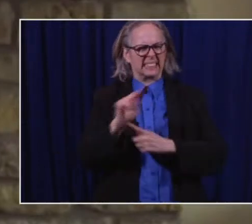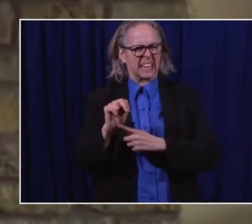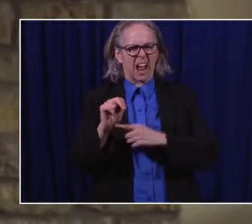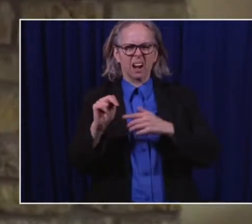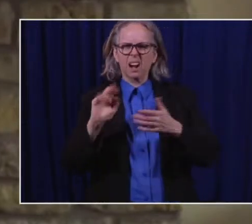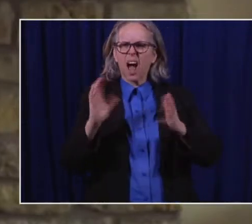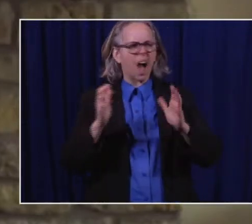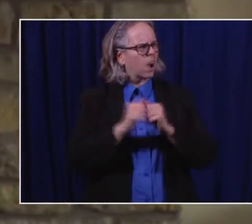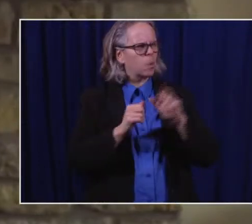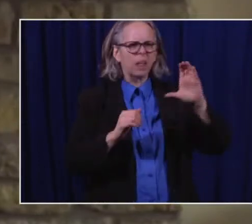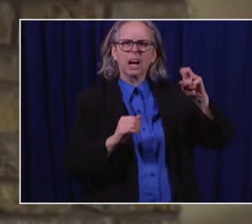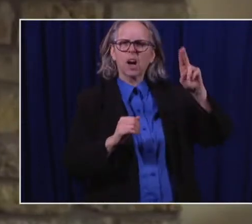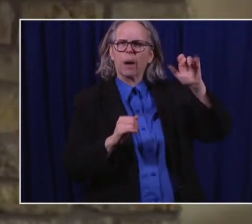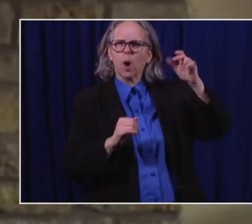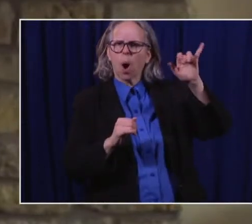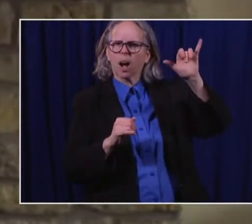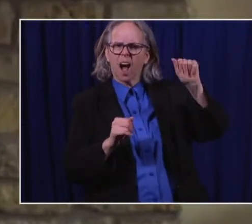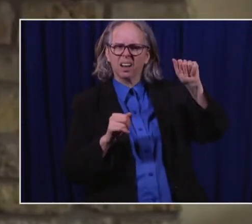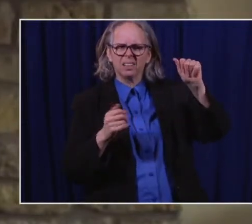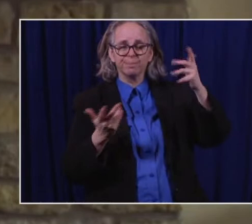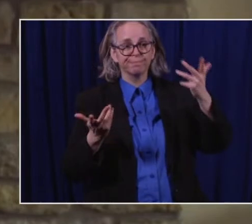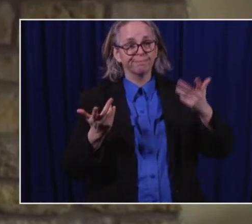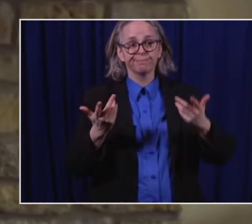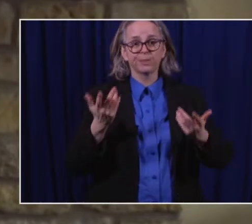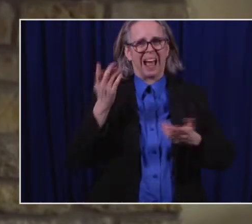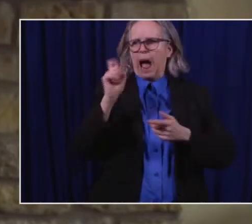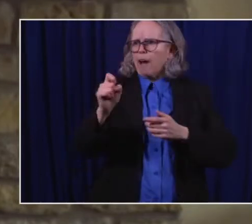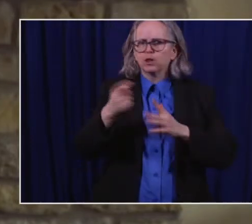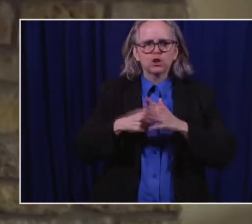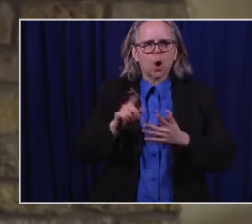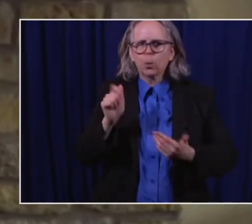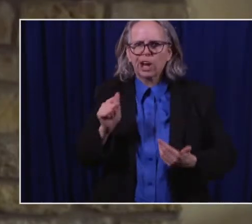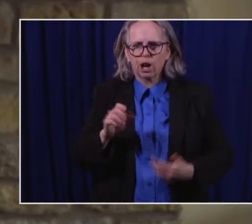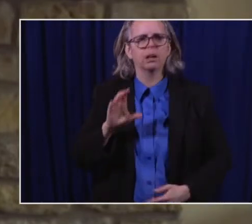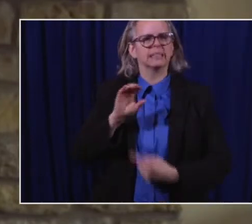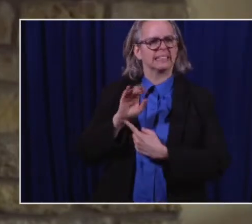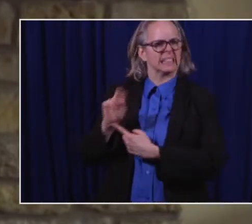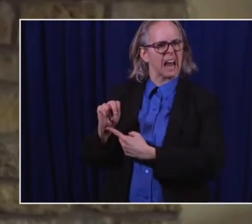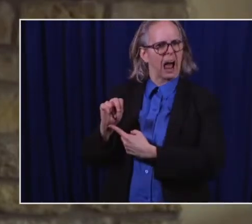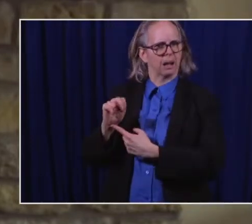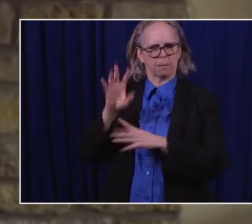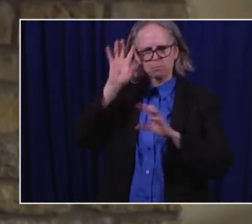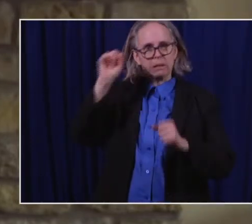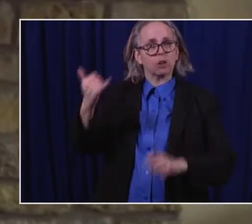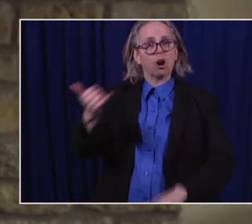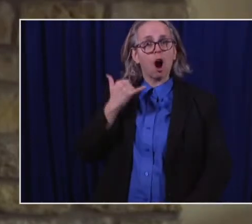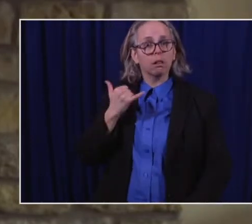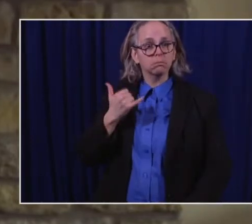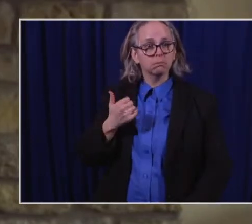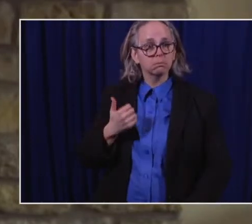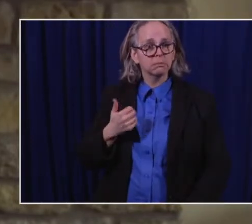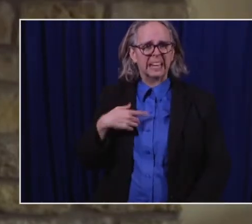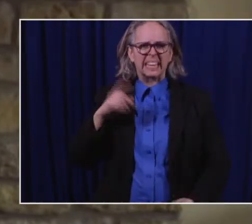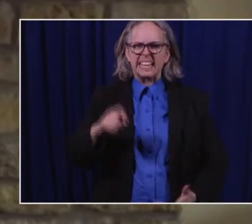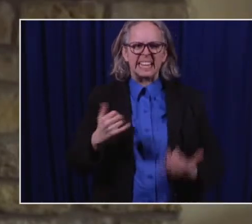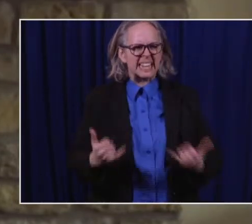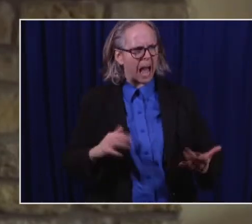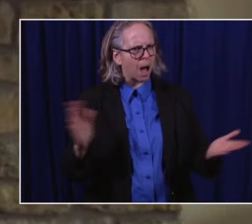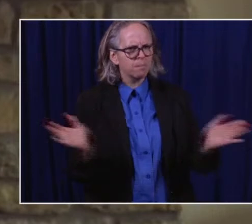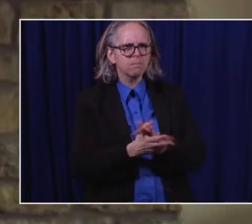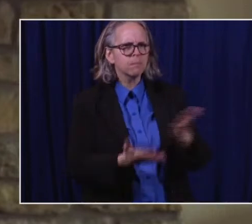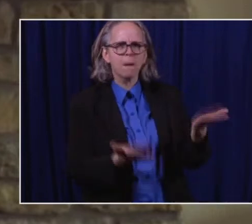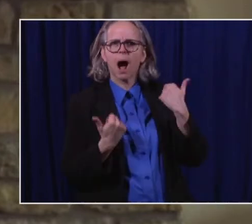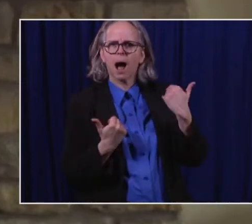superintendent in Cincinnati who said, I got to get my kids back in. Our whole purpose in doing this